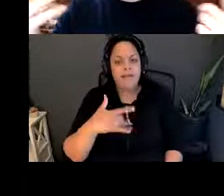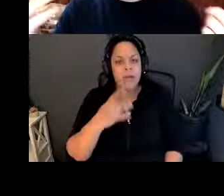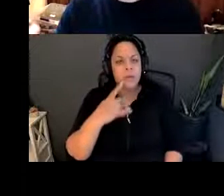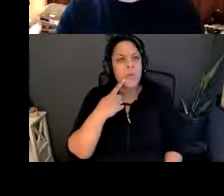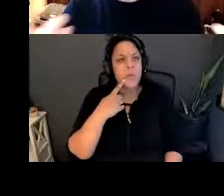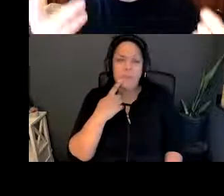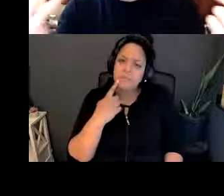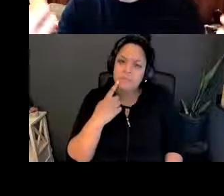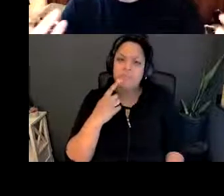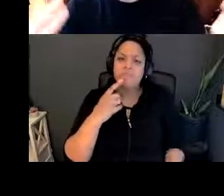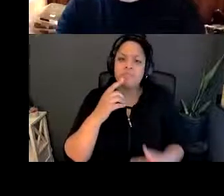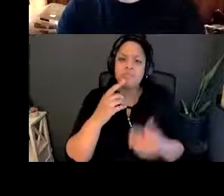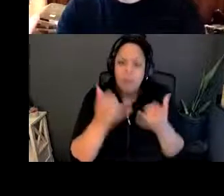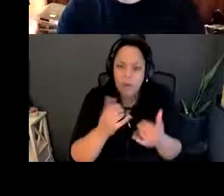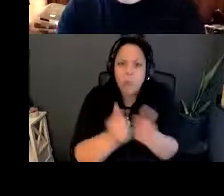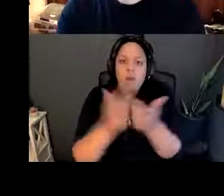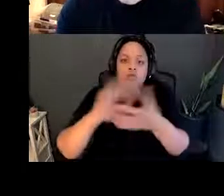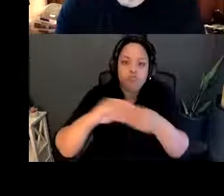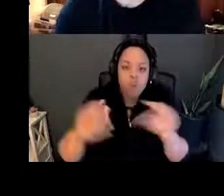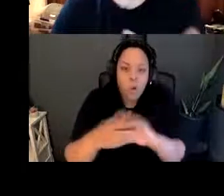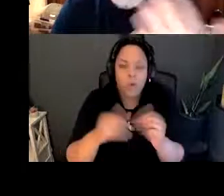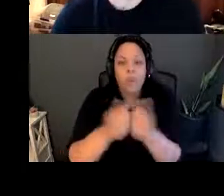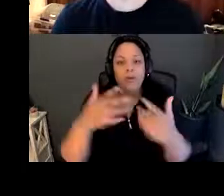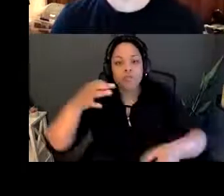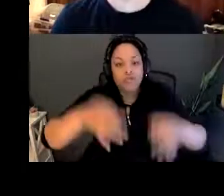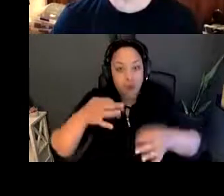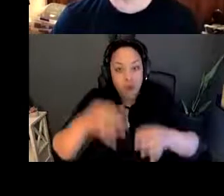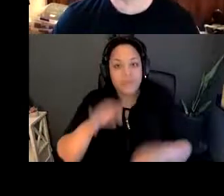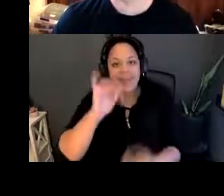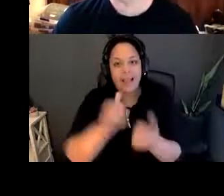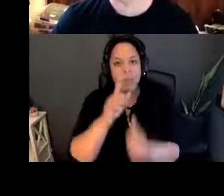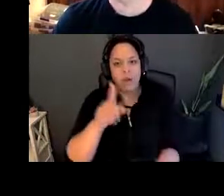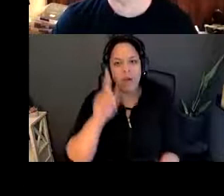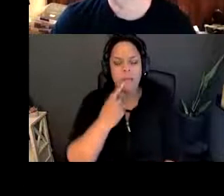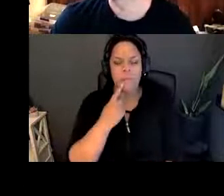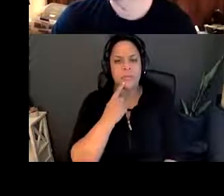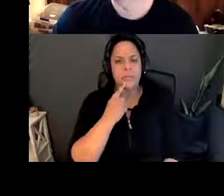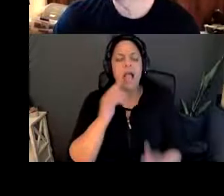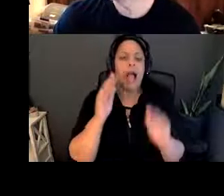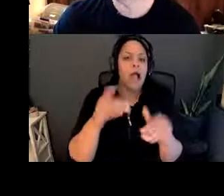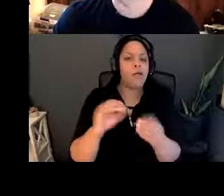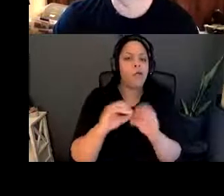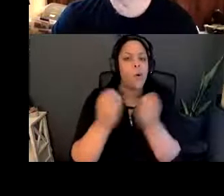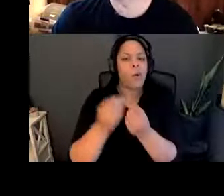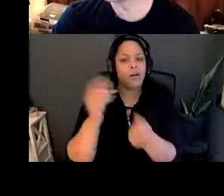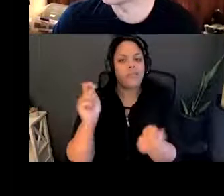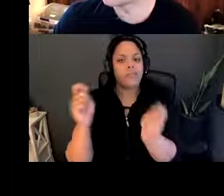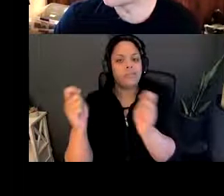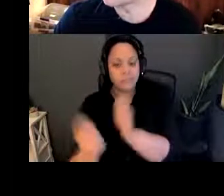without making up a story, without judging it, and so forth, is part of how they reorganize that relationship with craving.